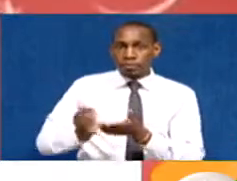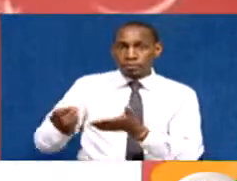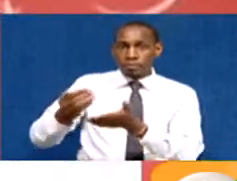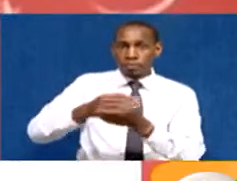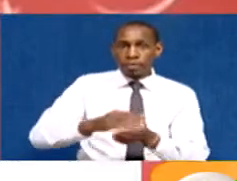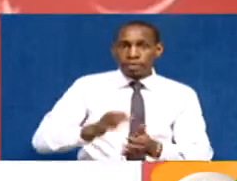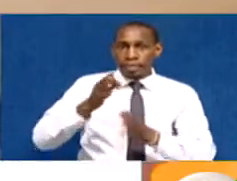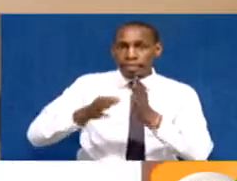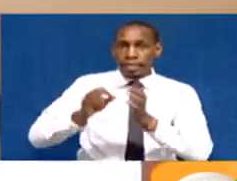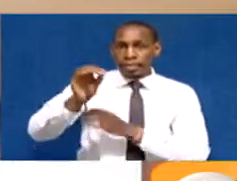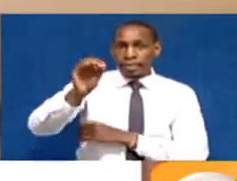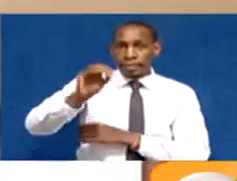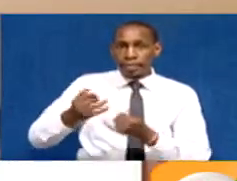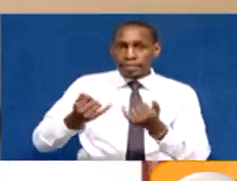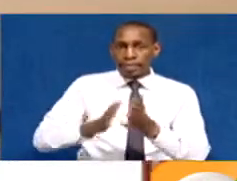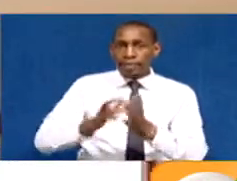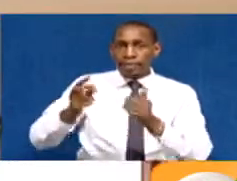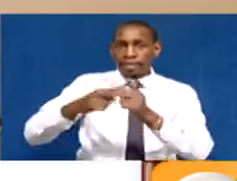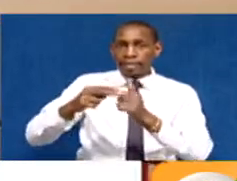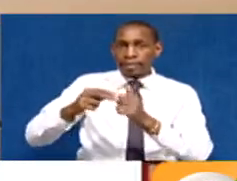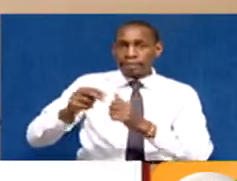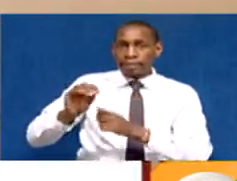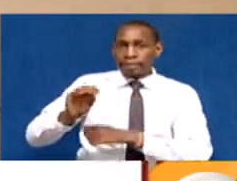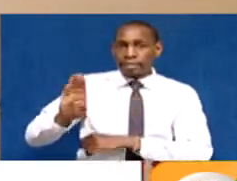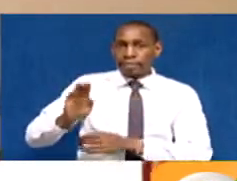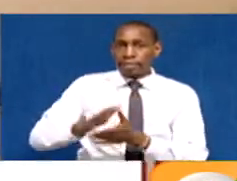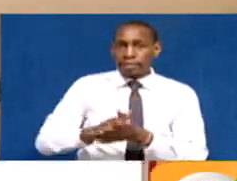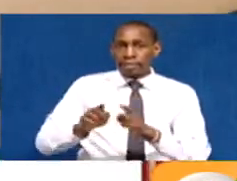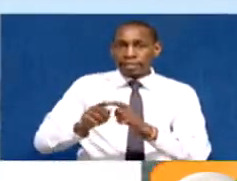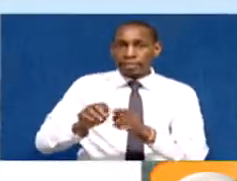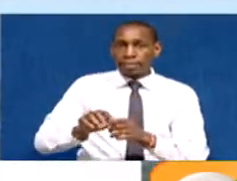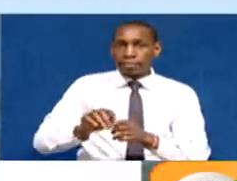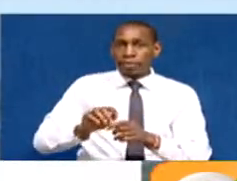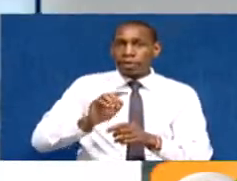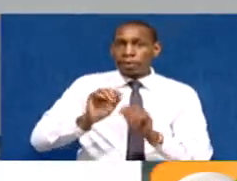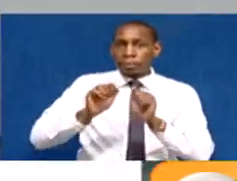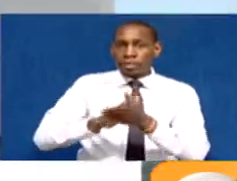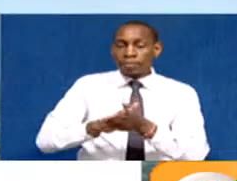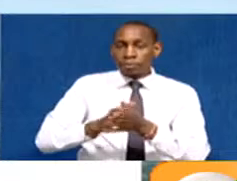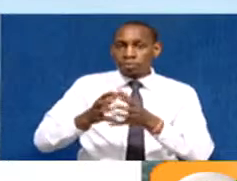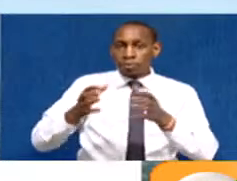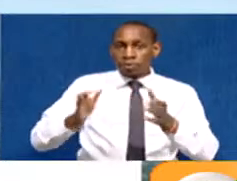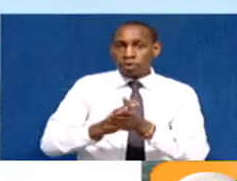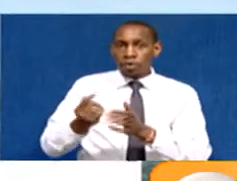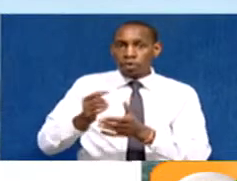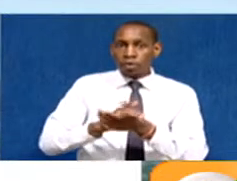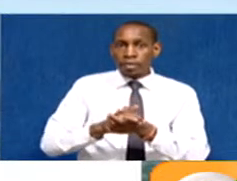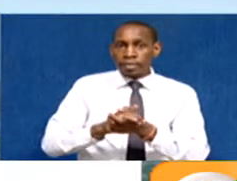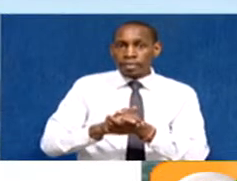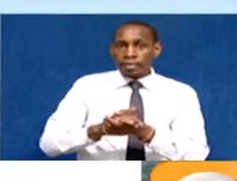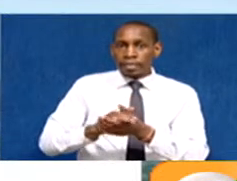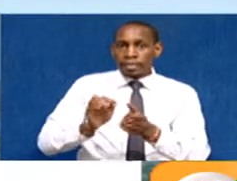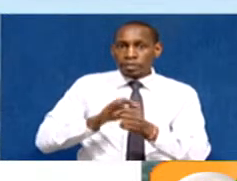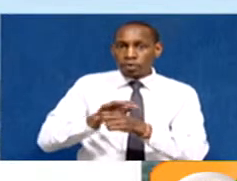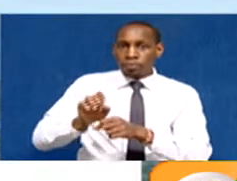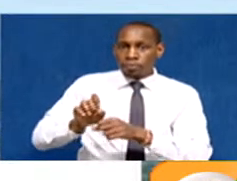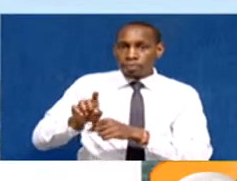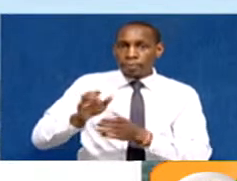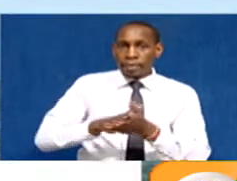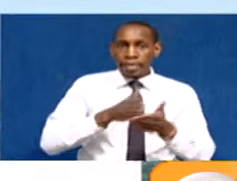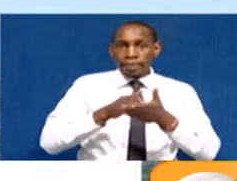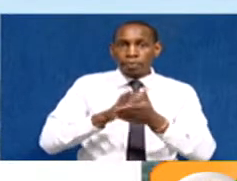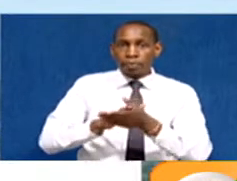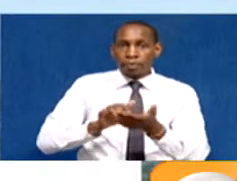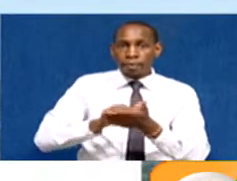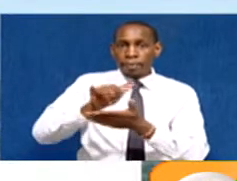by 33% to 70 billion shillings, which the airline says could have been higher were it not for the Omicron variant that restricted movement